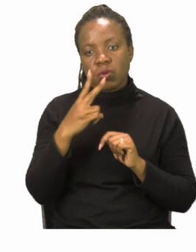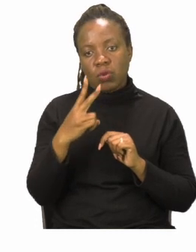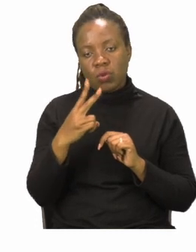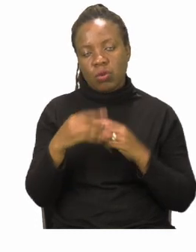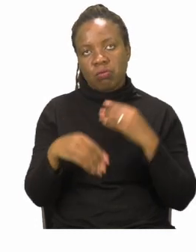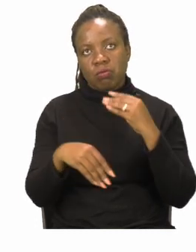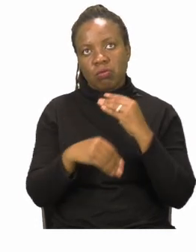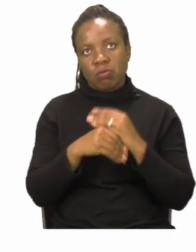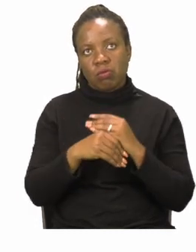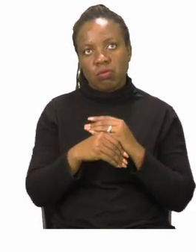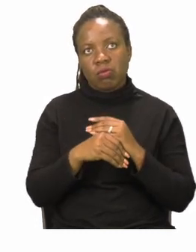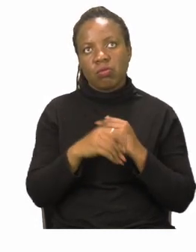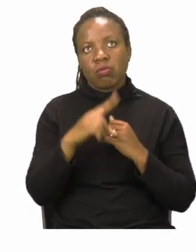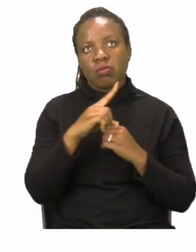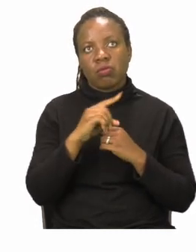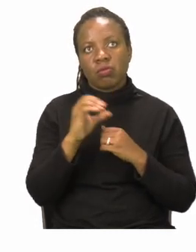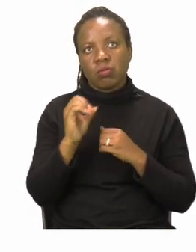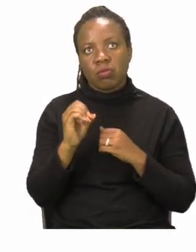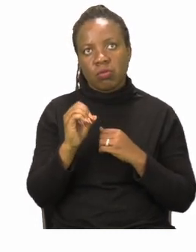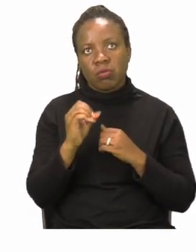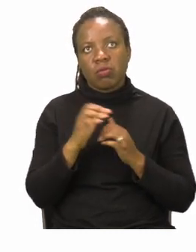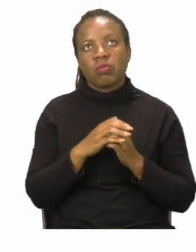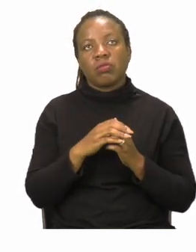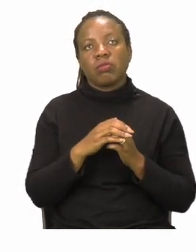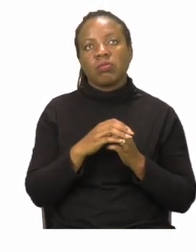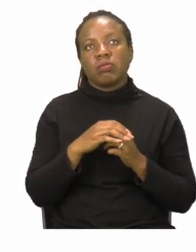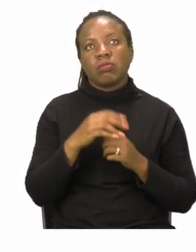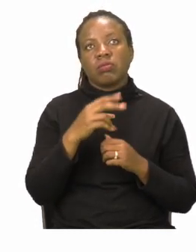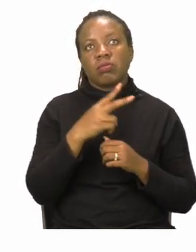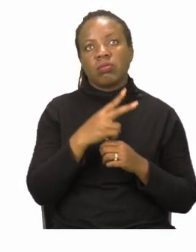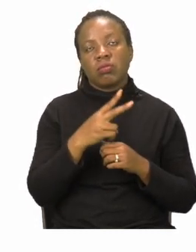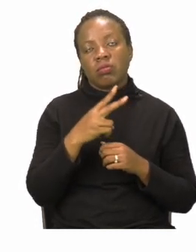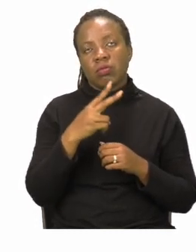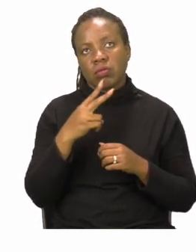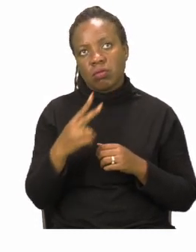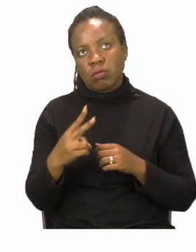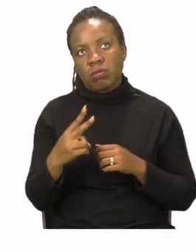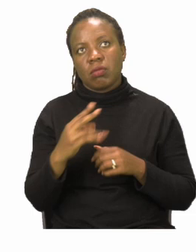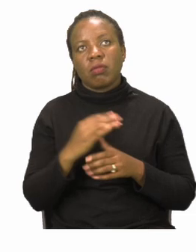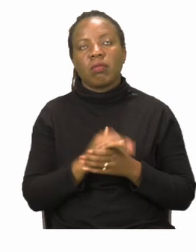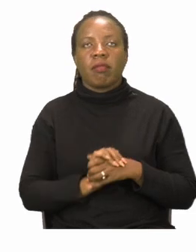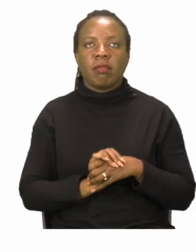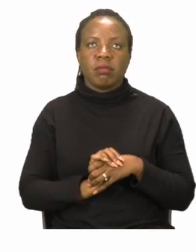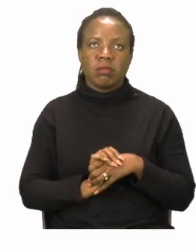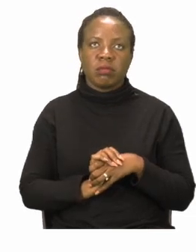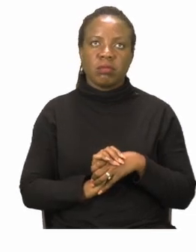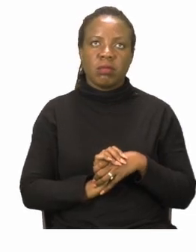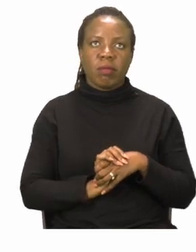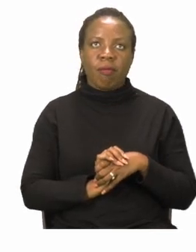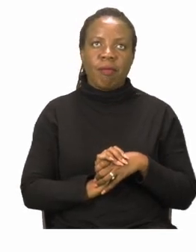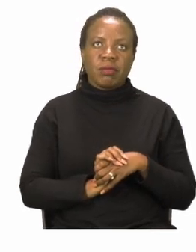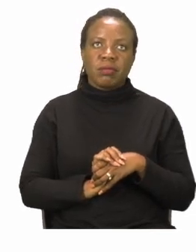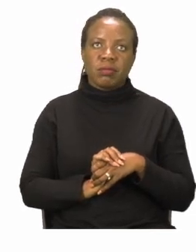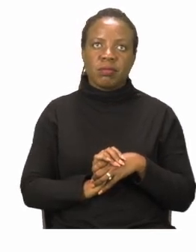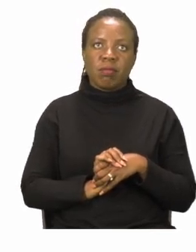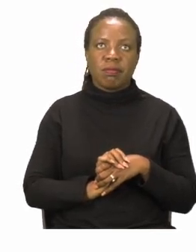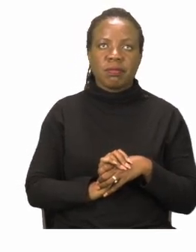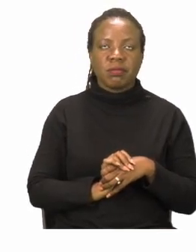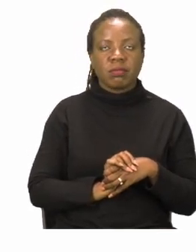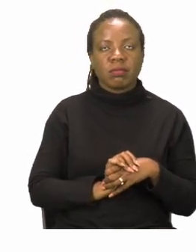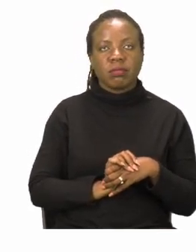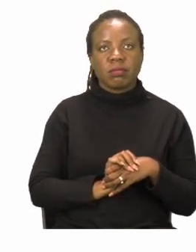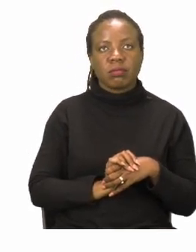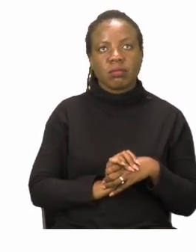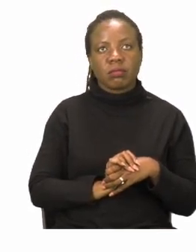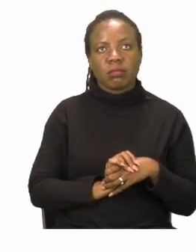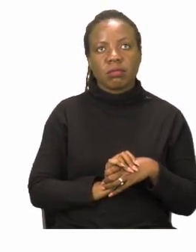than 12? 10 more is 22. Then we move over